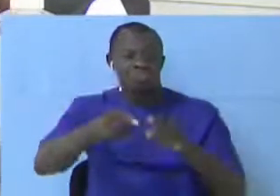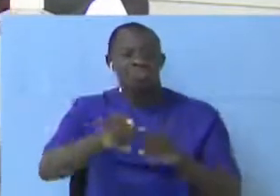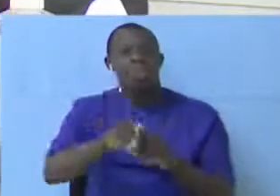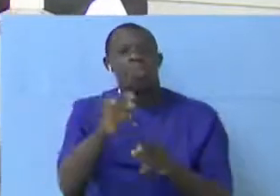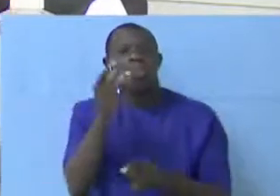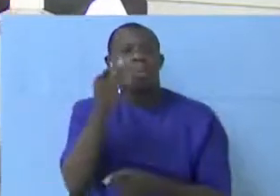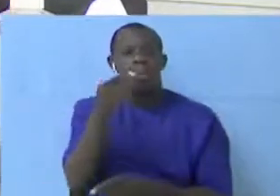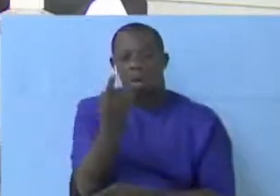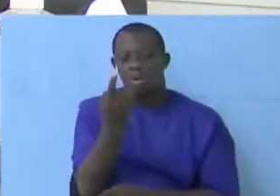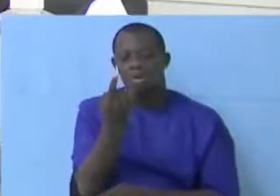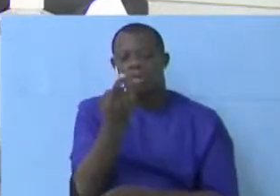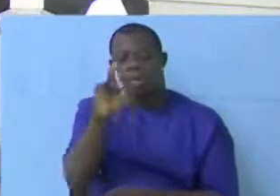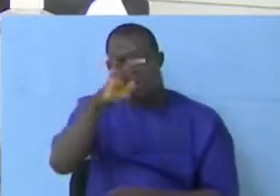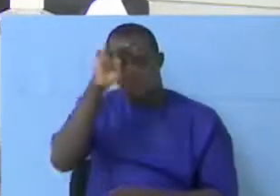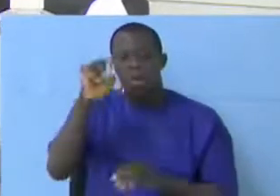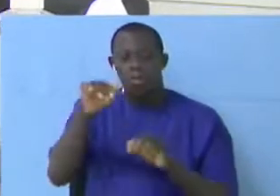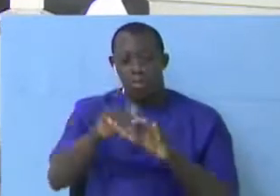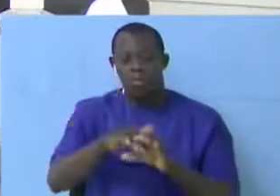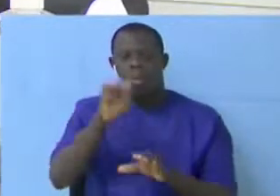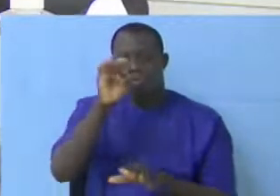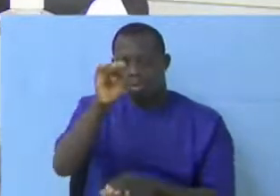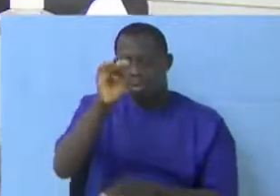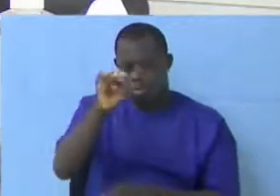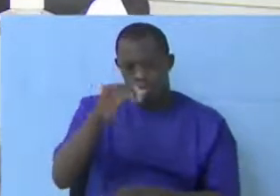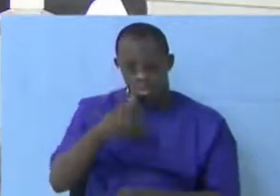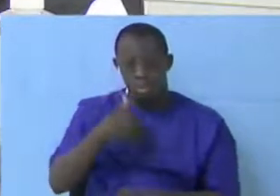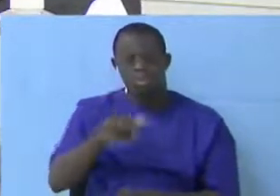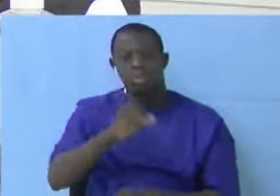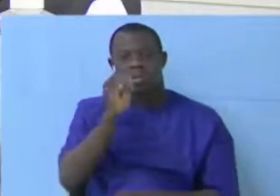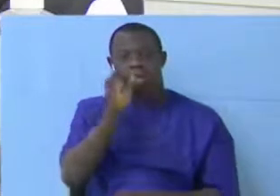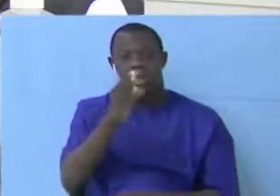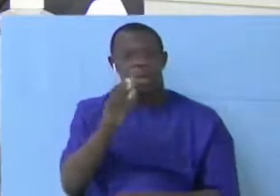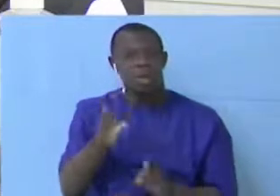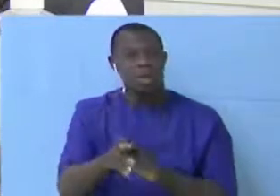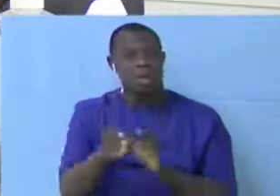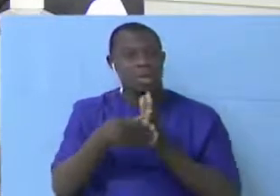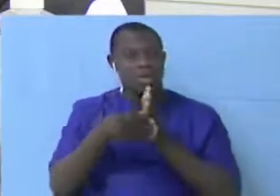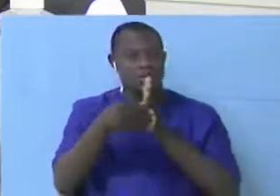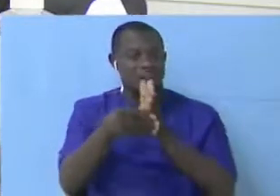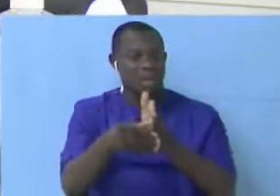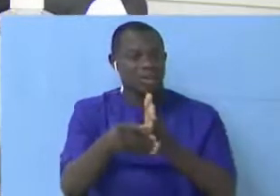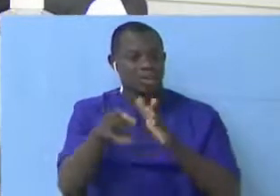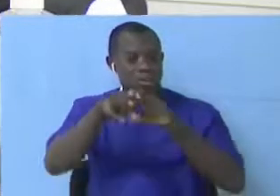one of my staff came to call me that the DG and DDG are at the charge office.